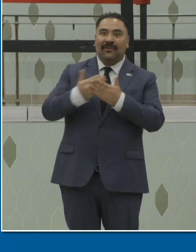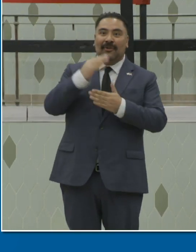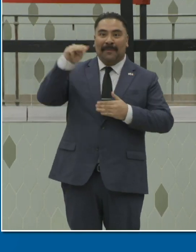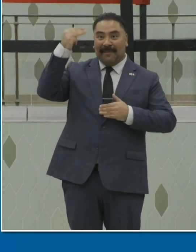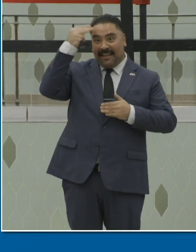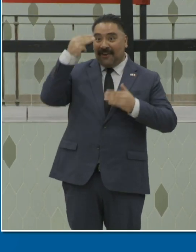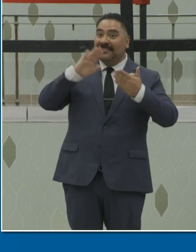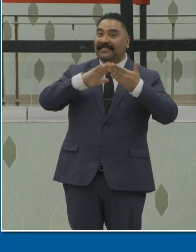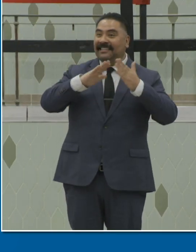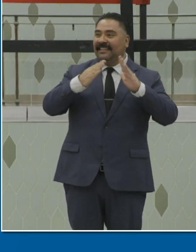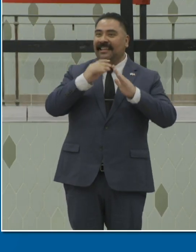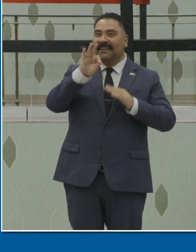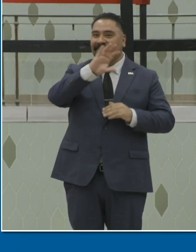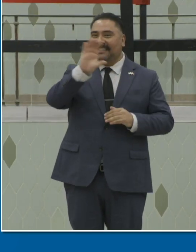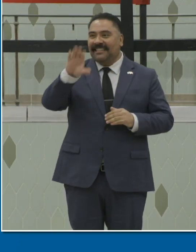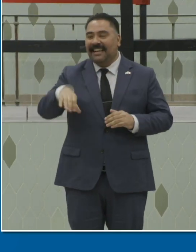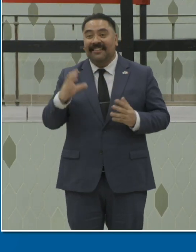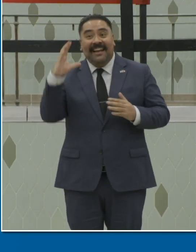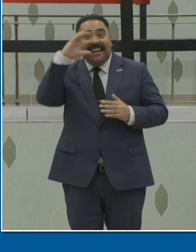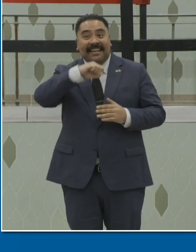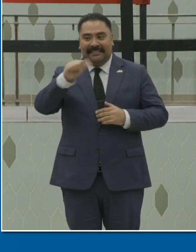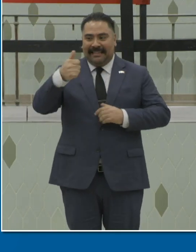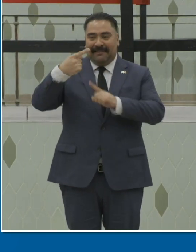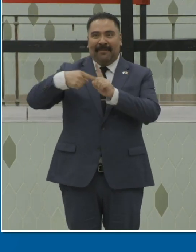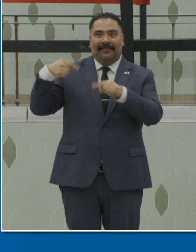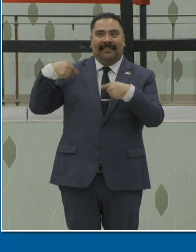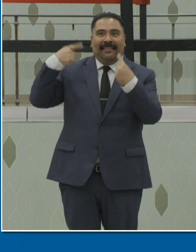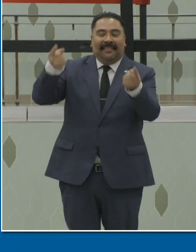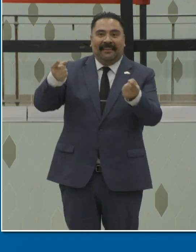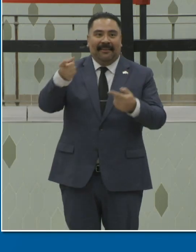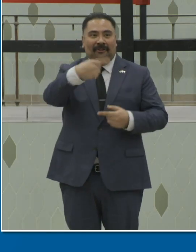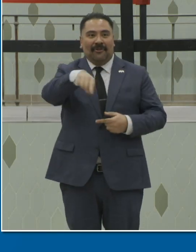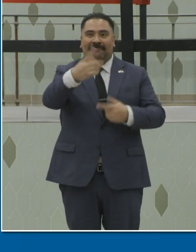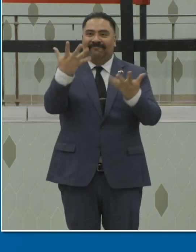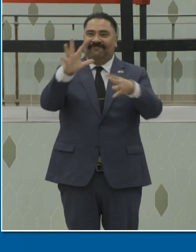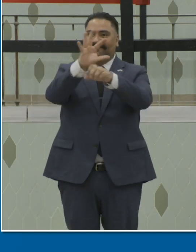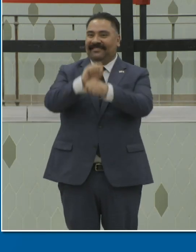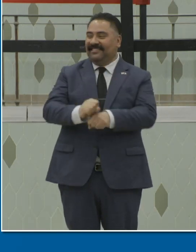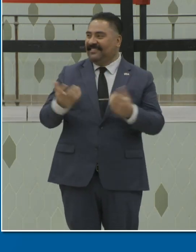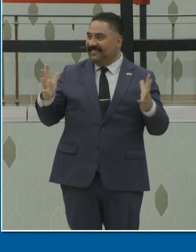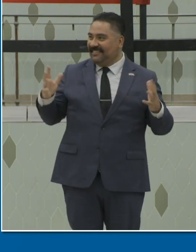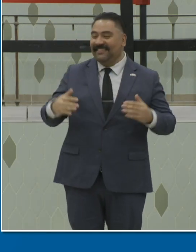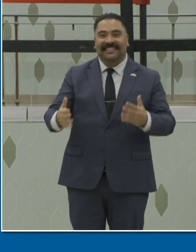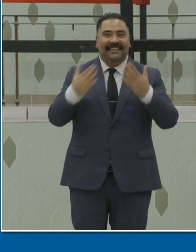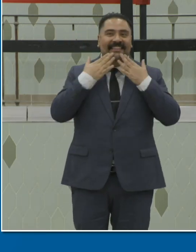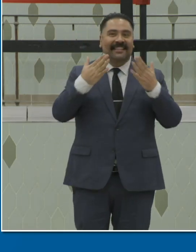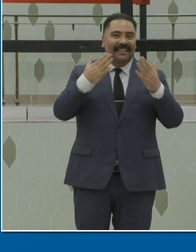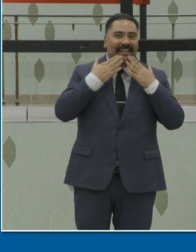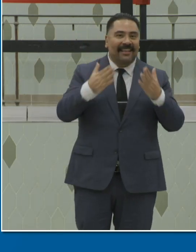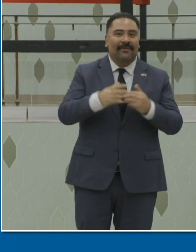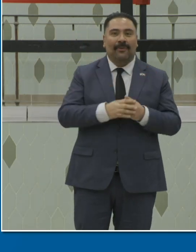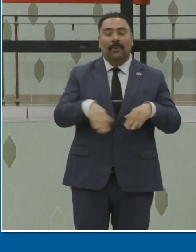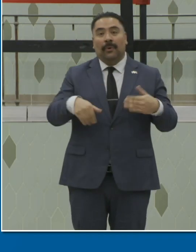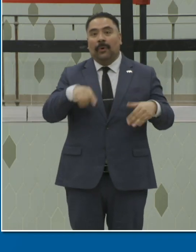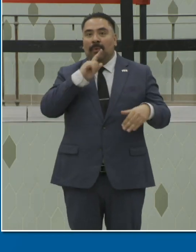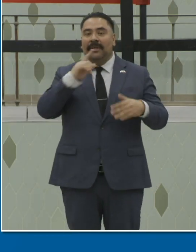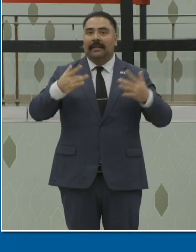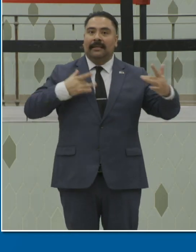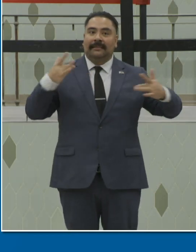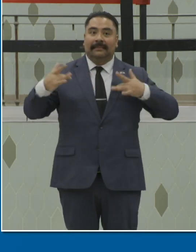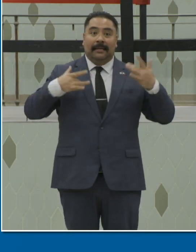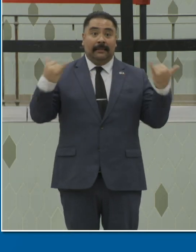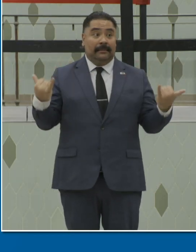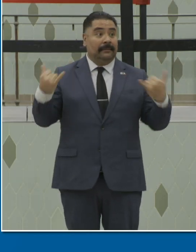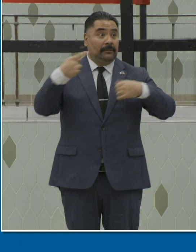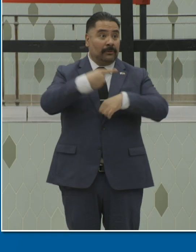mayor of the city of Chicago, but I guess after 10 months, I guess y'all just used to me. So thank you. It really is an exciting